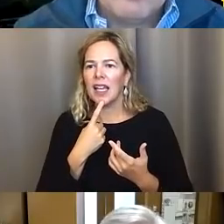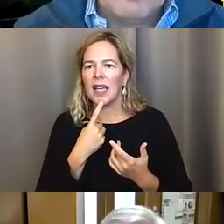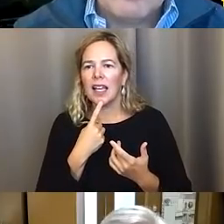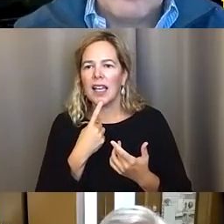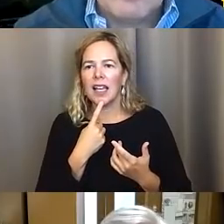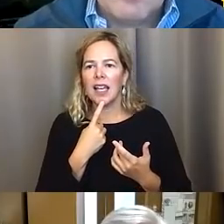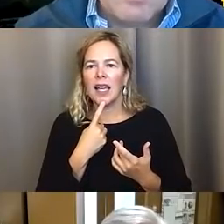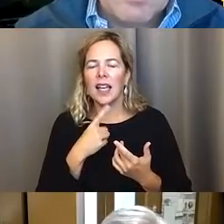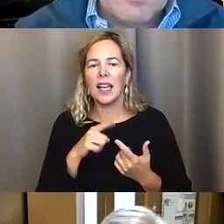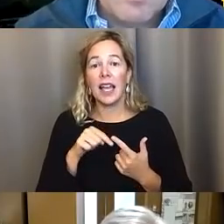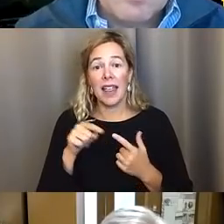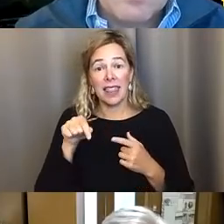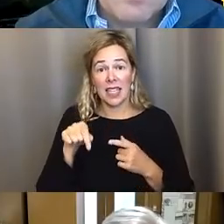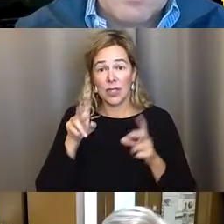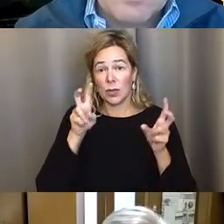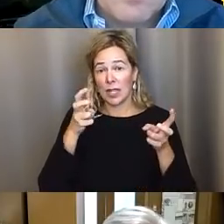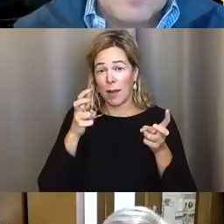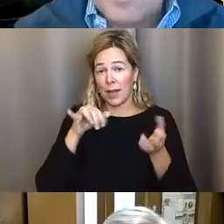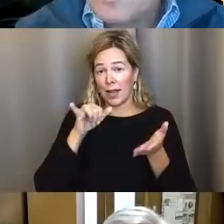This was a topic that was discussed.